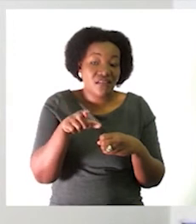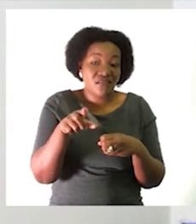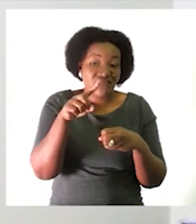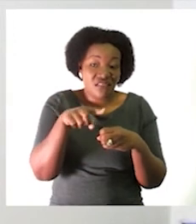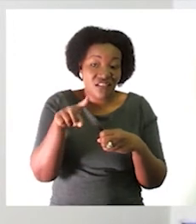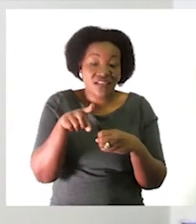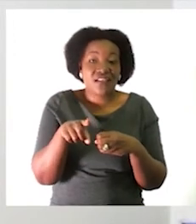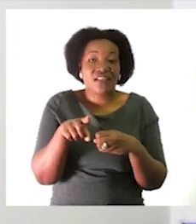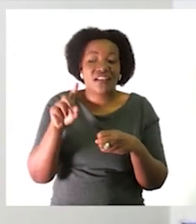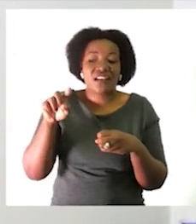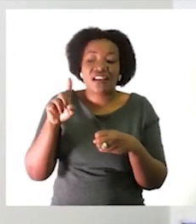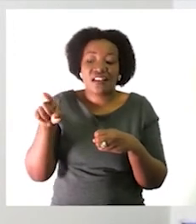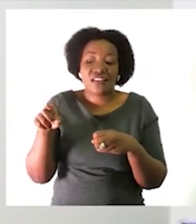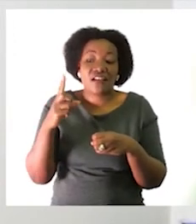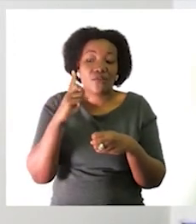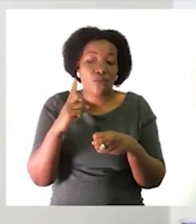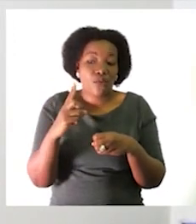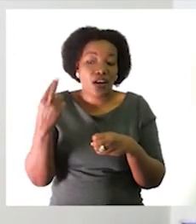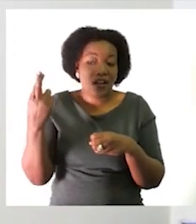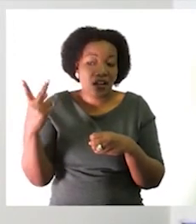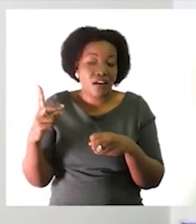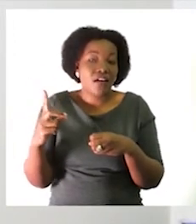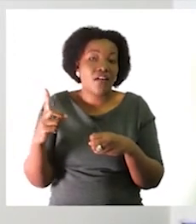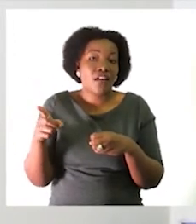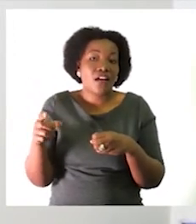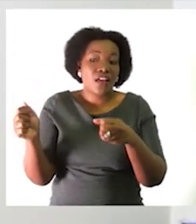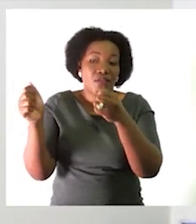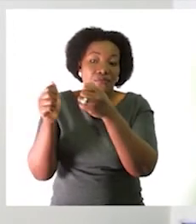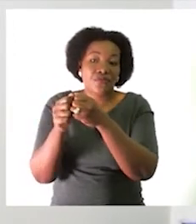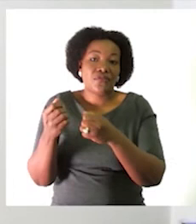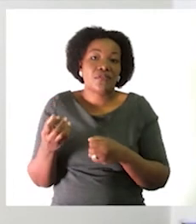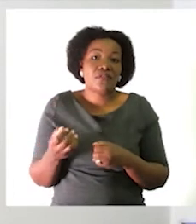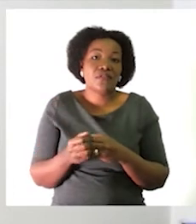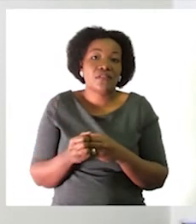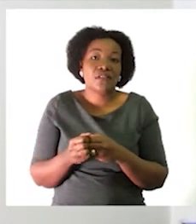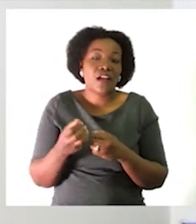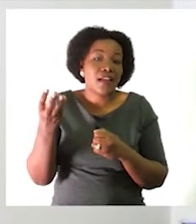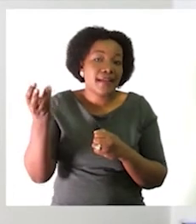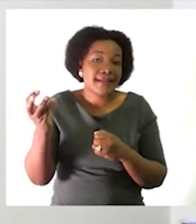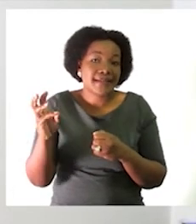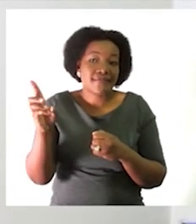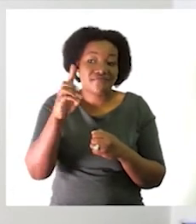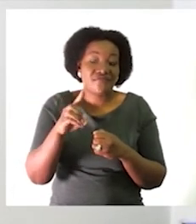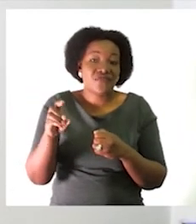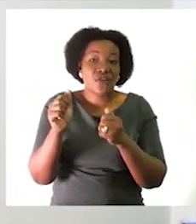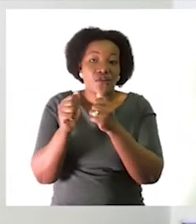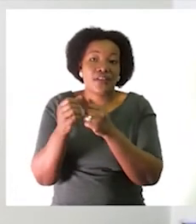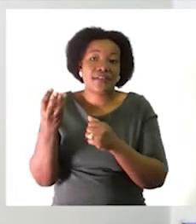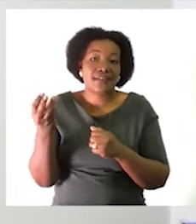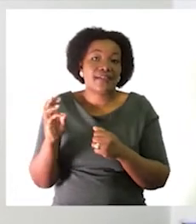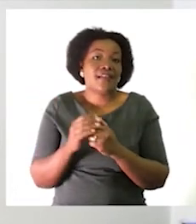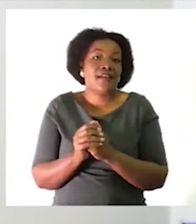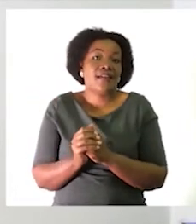circle and another one in the next one, which will give you the total of $6. Very